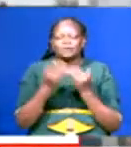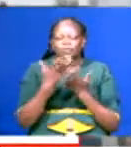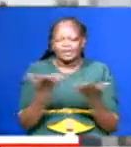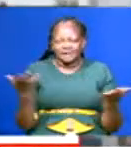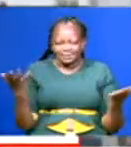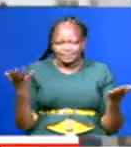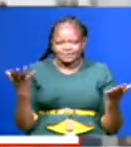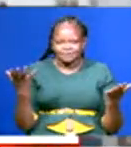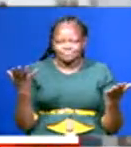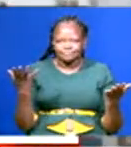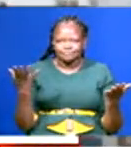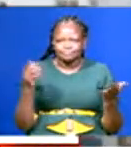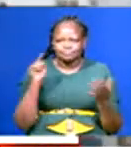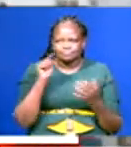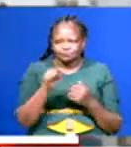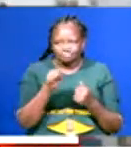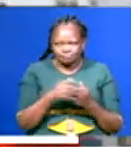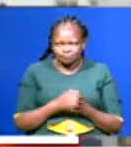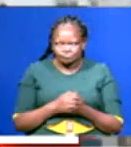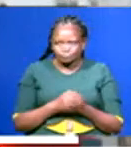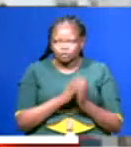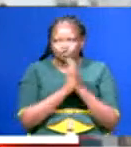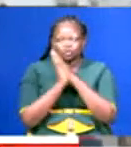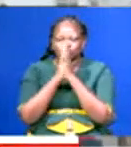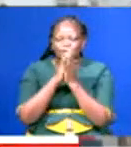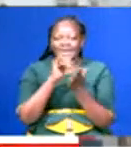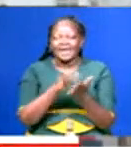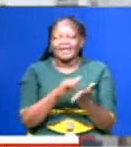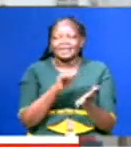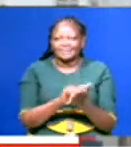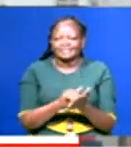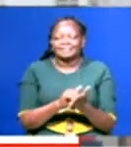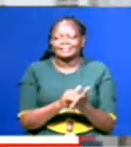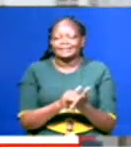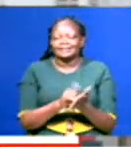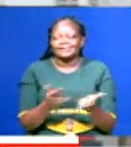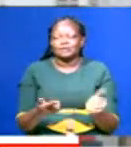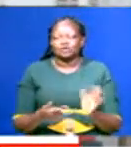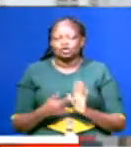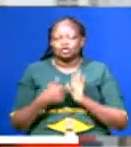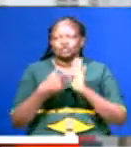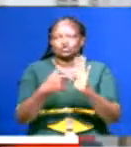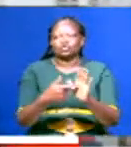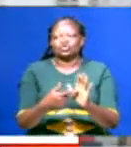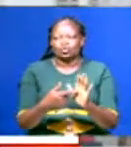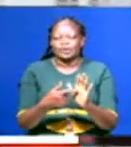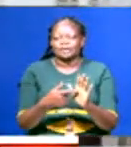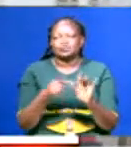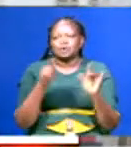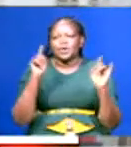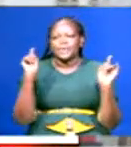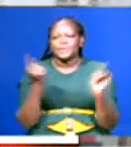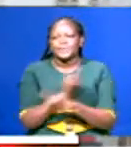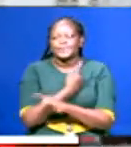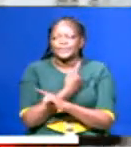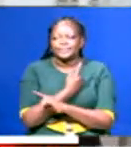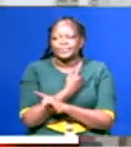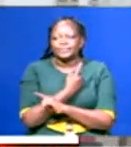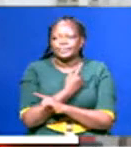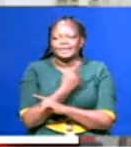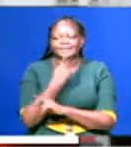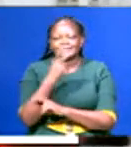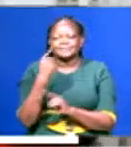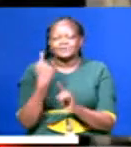facilities. It is rather a story that is highlighting the sharp contrast witnessed in different parts of